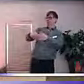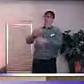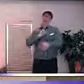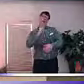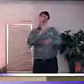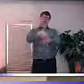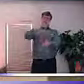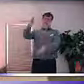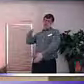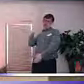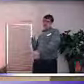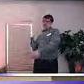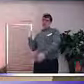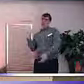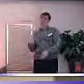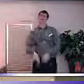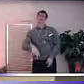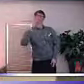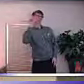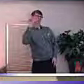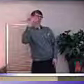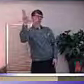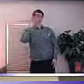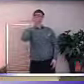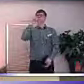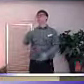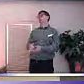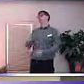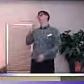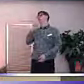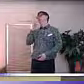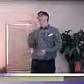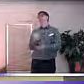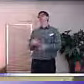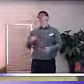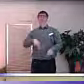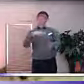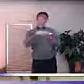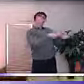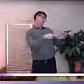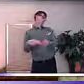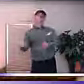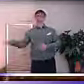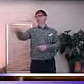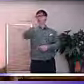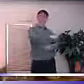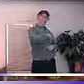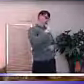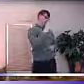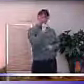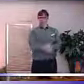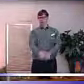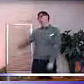and two of our granddaughters, Amanda and Lauren, were visiting us. And they were